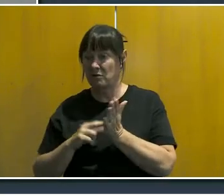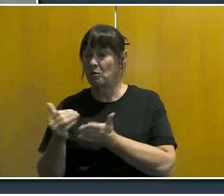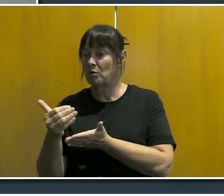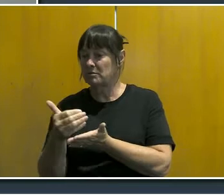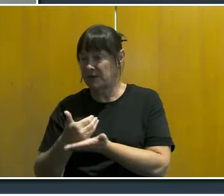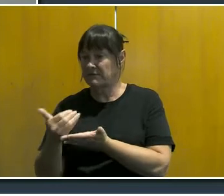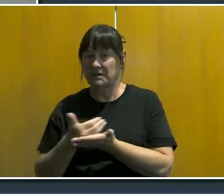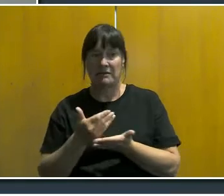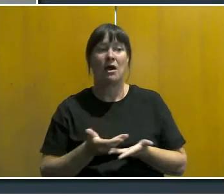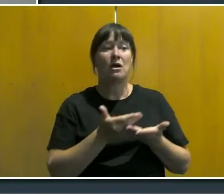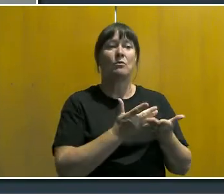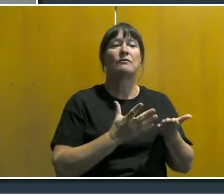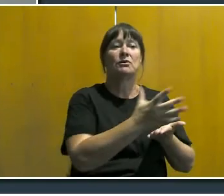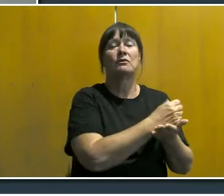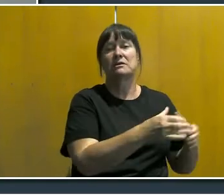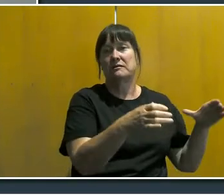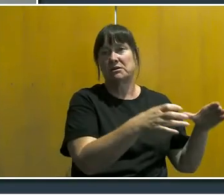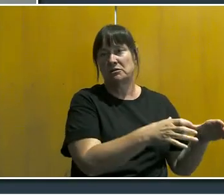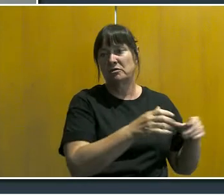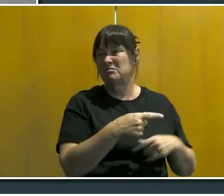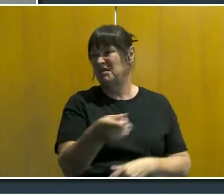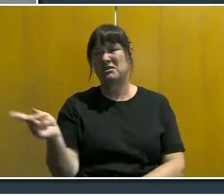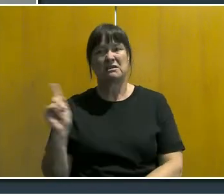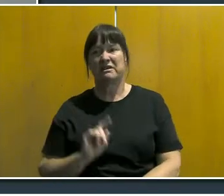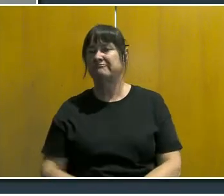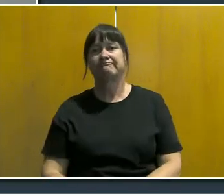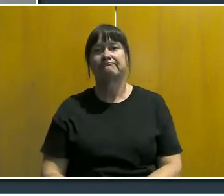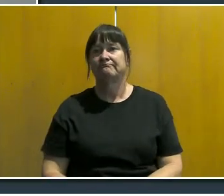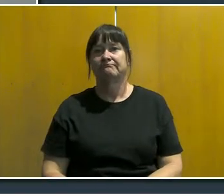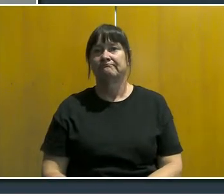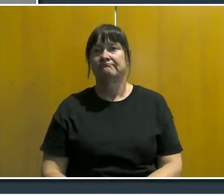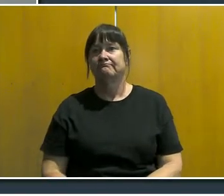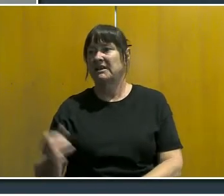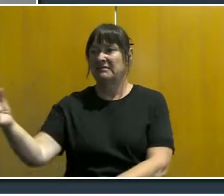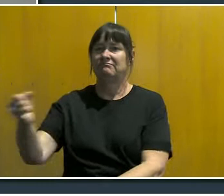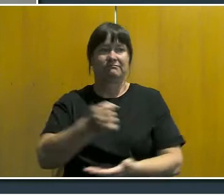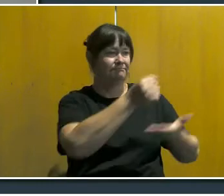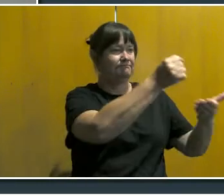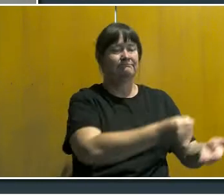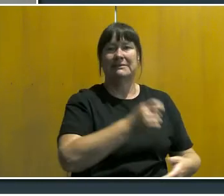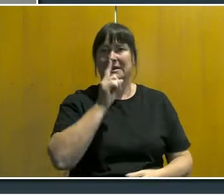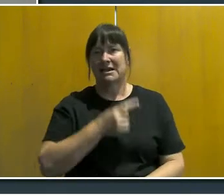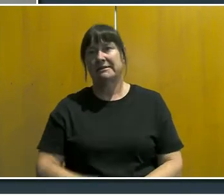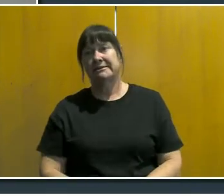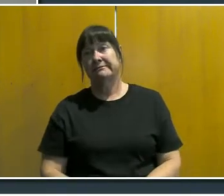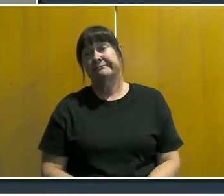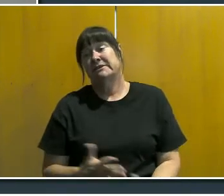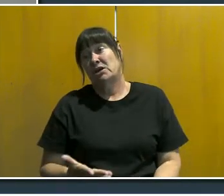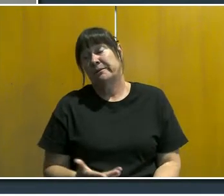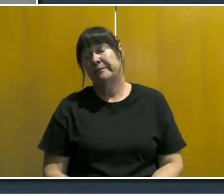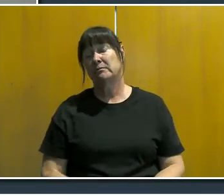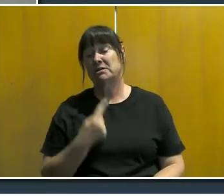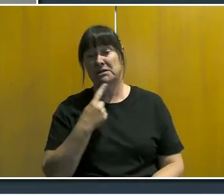groups to plant elsewhere, but as for the rest of them, they wouldn't be able to be transplanted at all. So that's the situation I'm